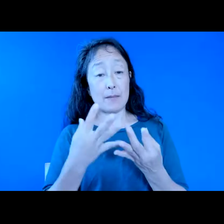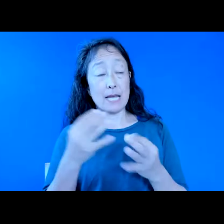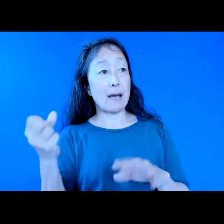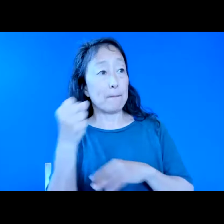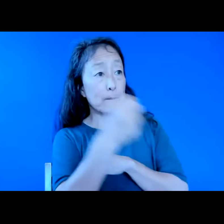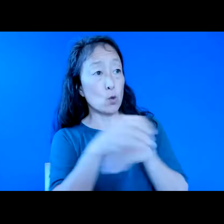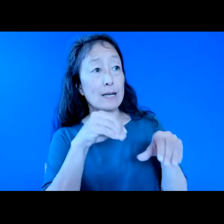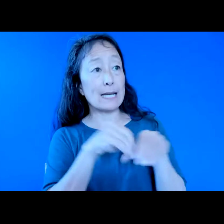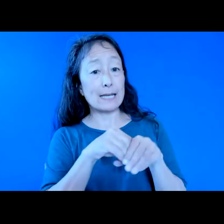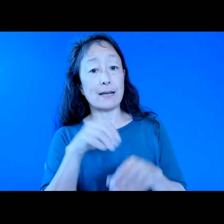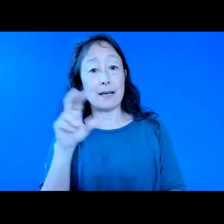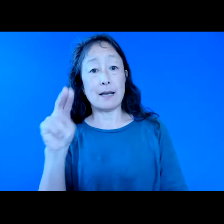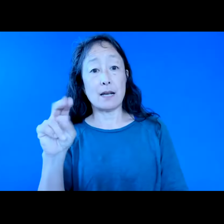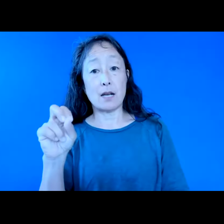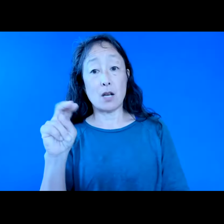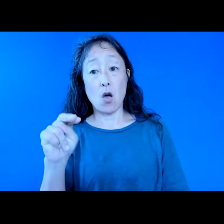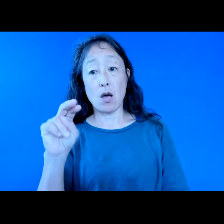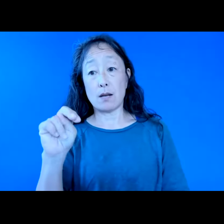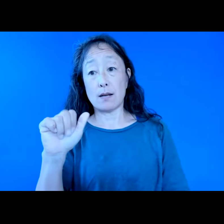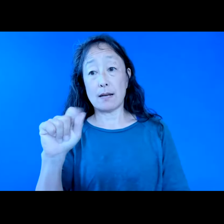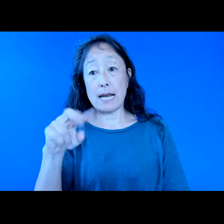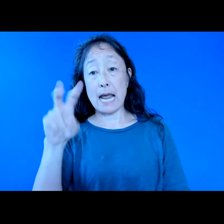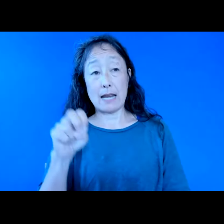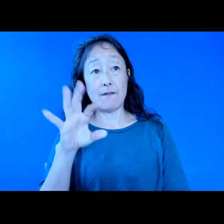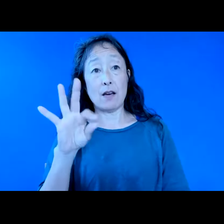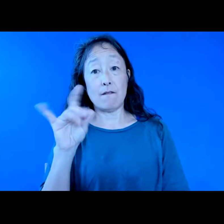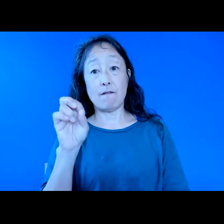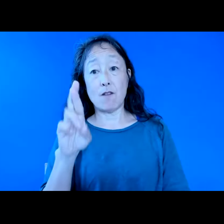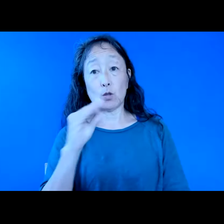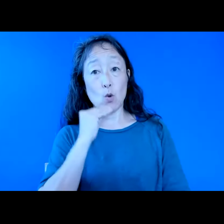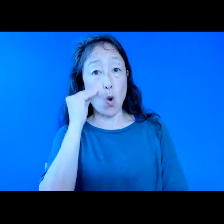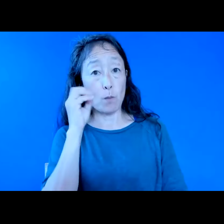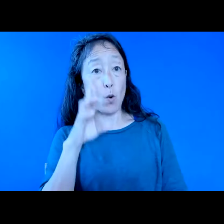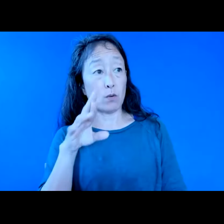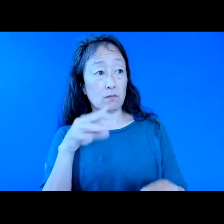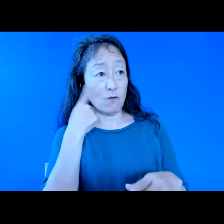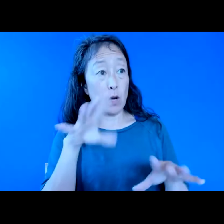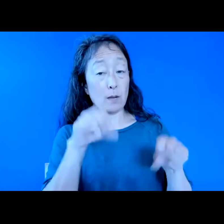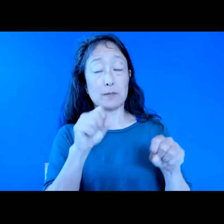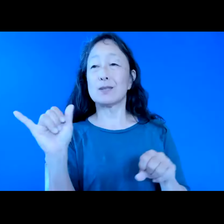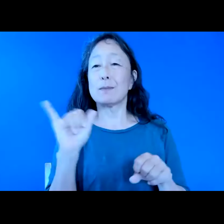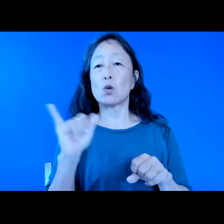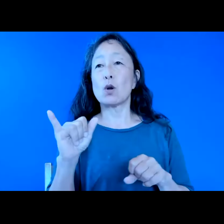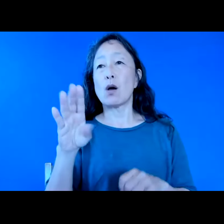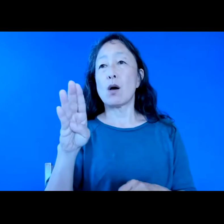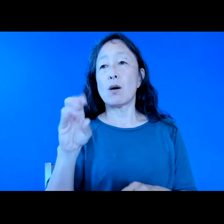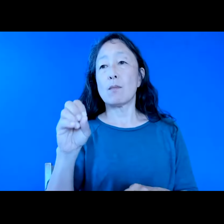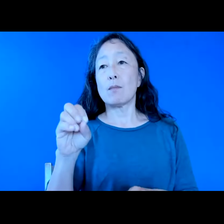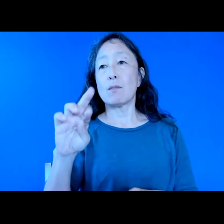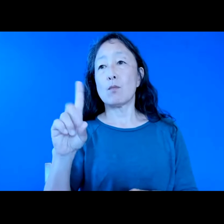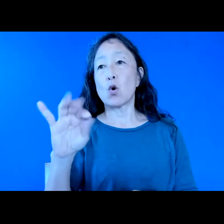or adoption. So the ramification is much like the boarding school experience where children were just